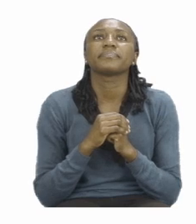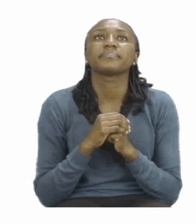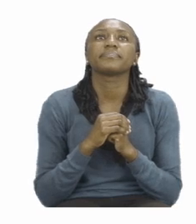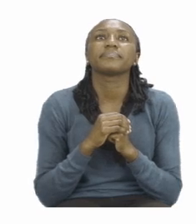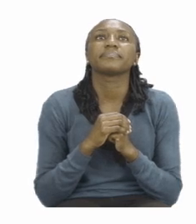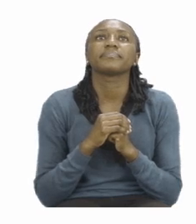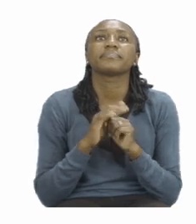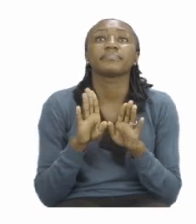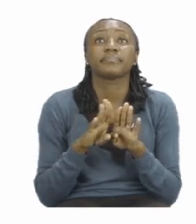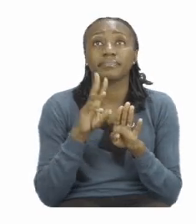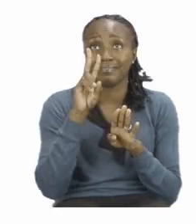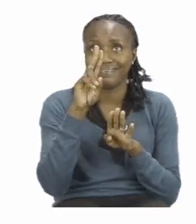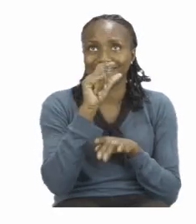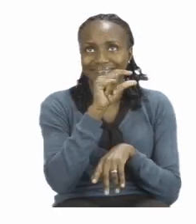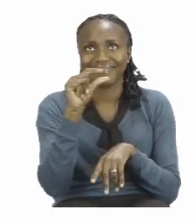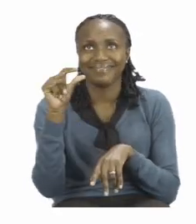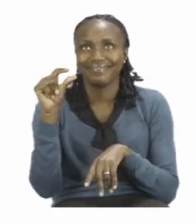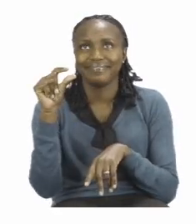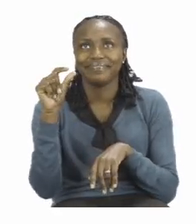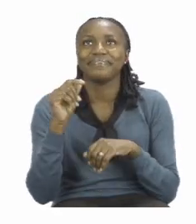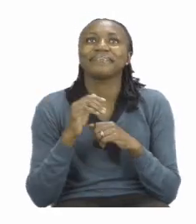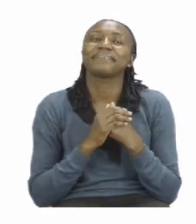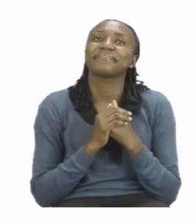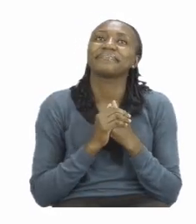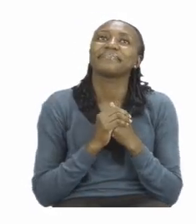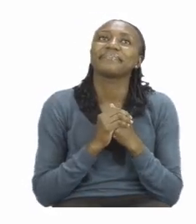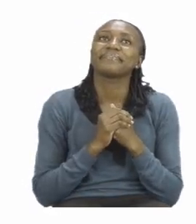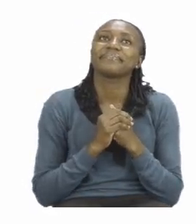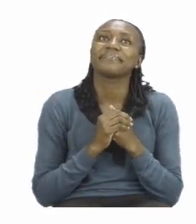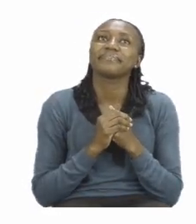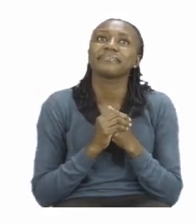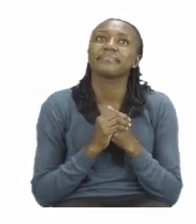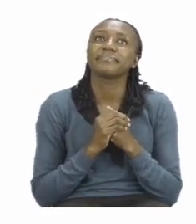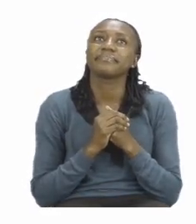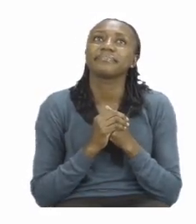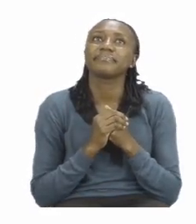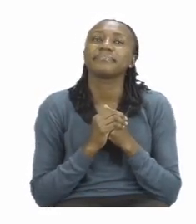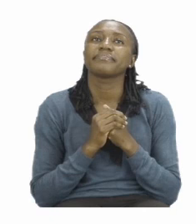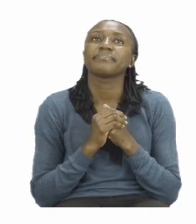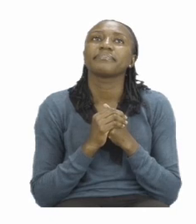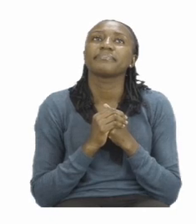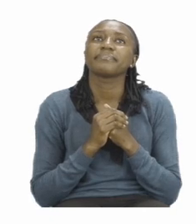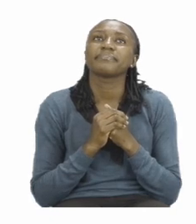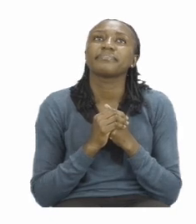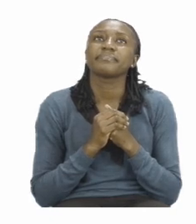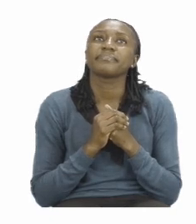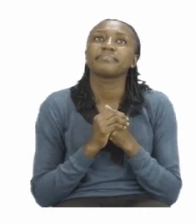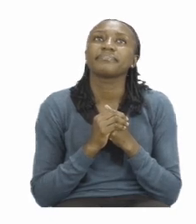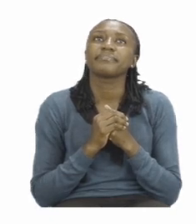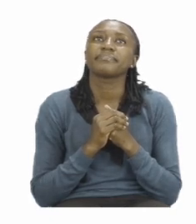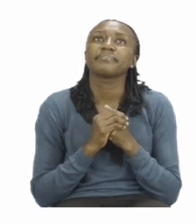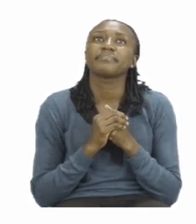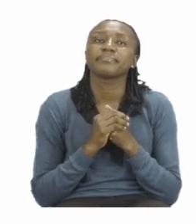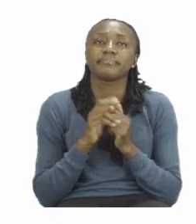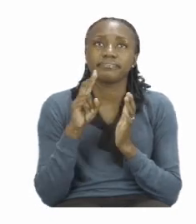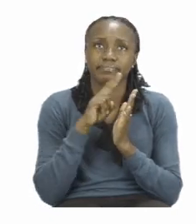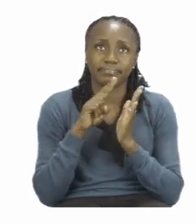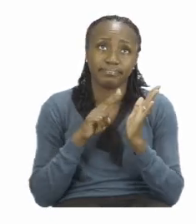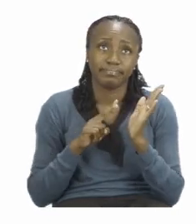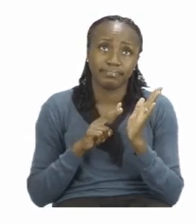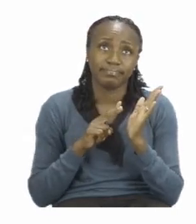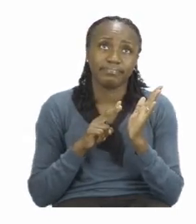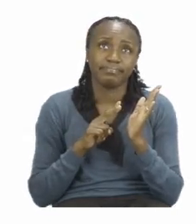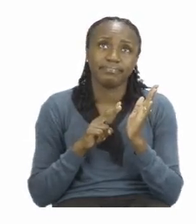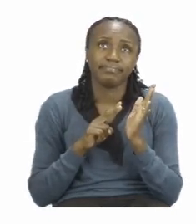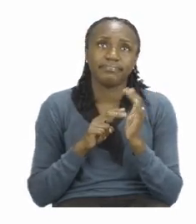sentences actually. All right, let us begin. Now, the first thing we need to do is read our sight words.